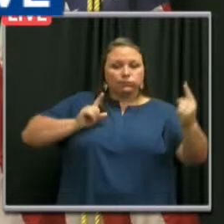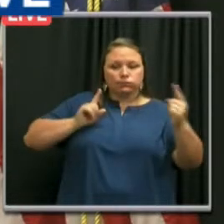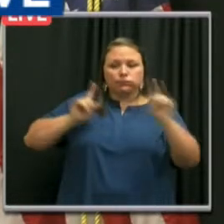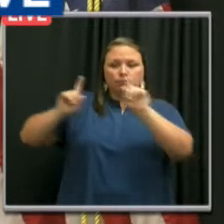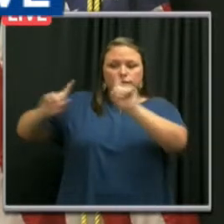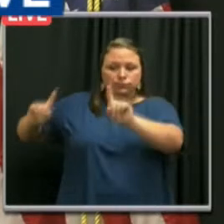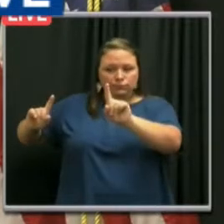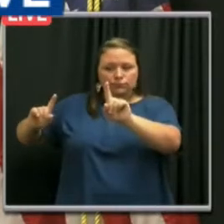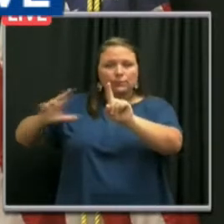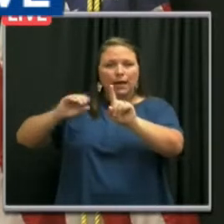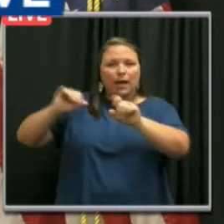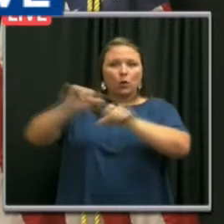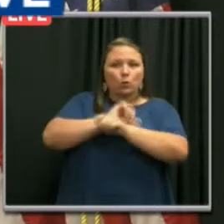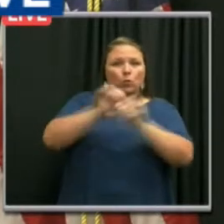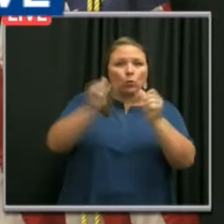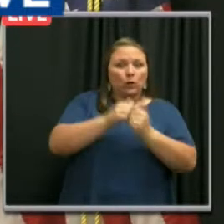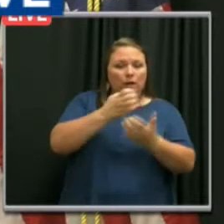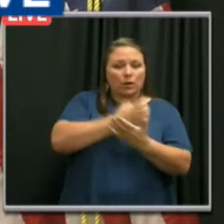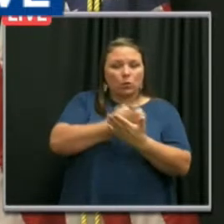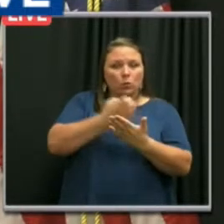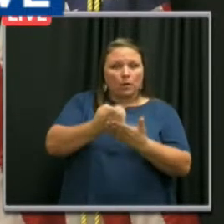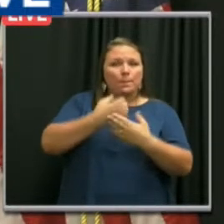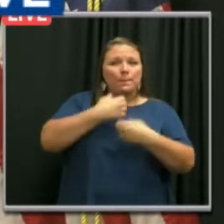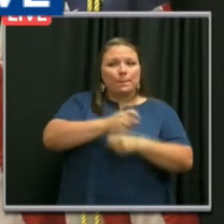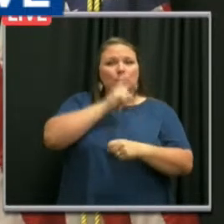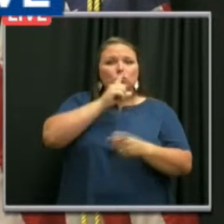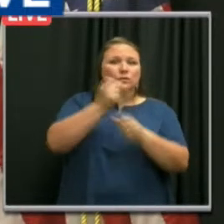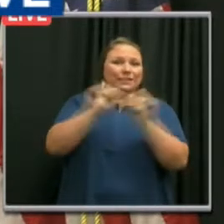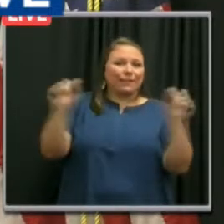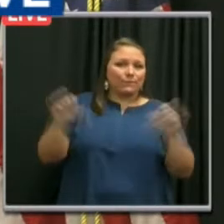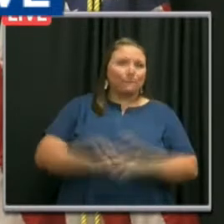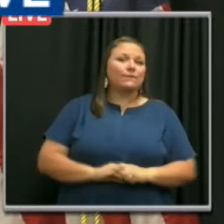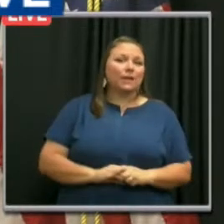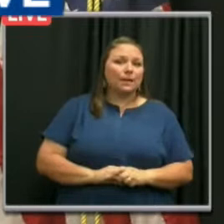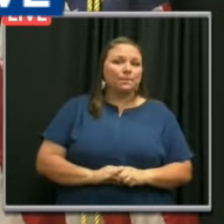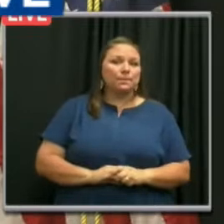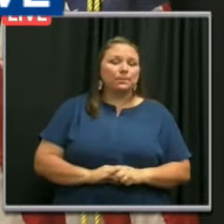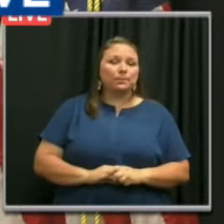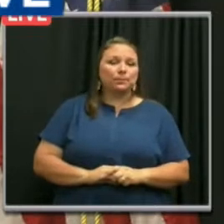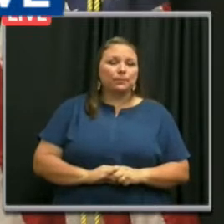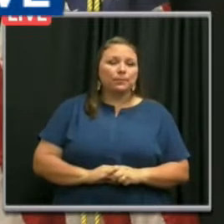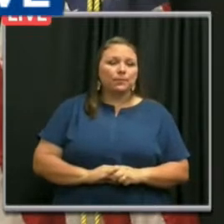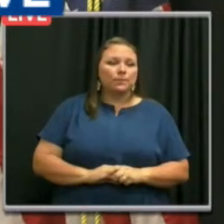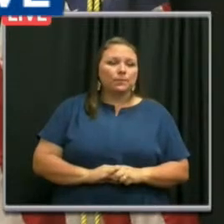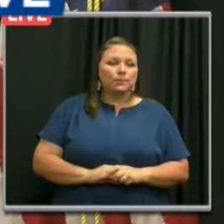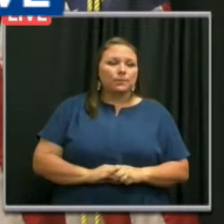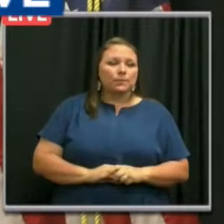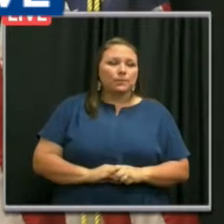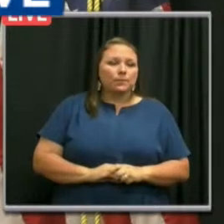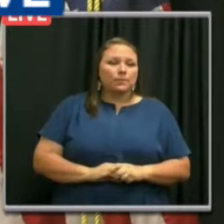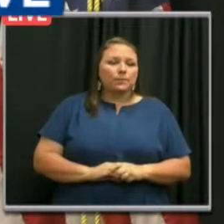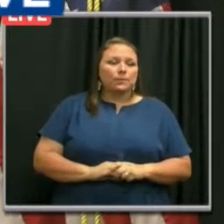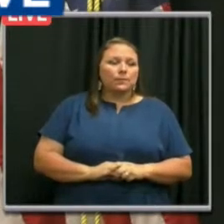they're working with the equipment to do it in a safe way. There's nothing per se, obviously,